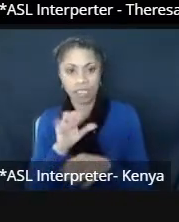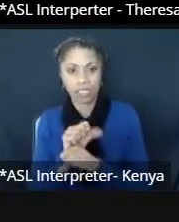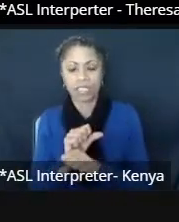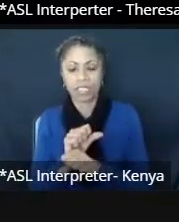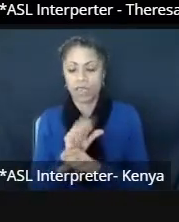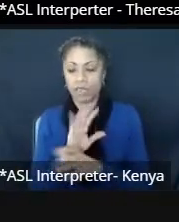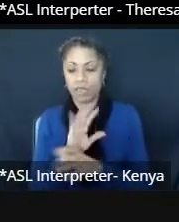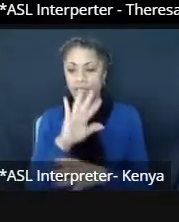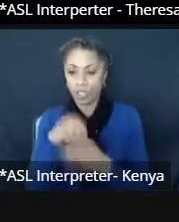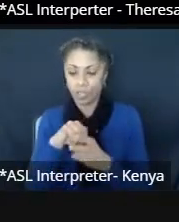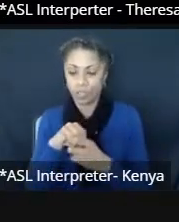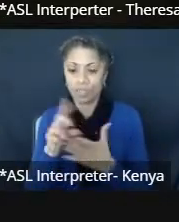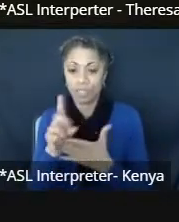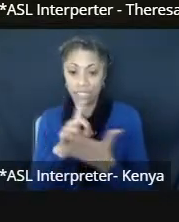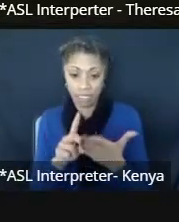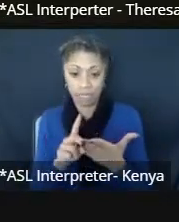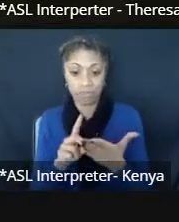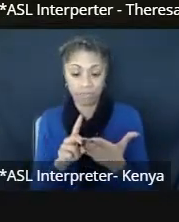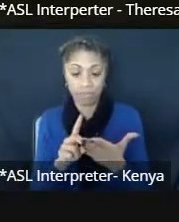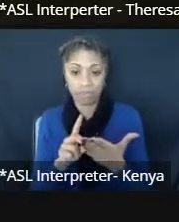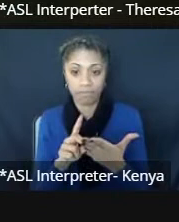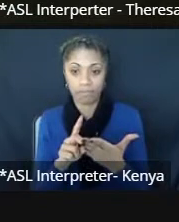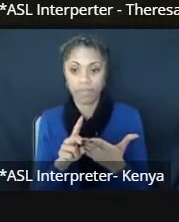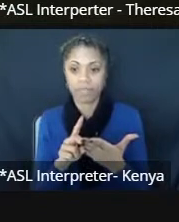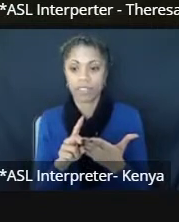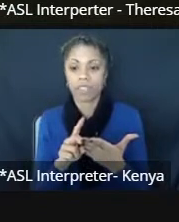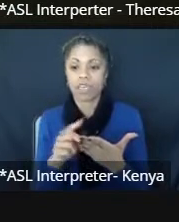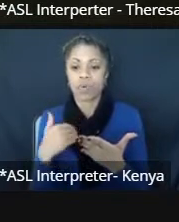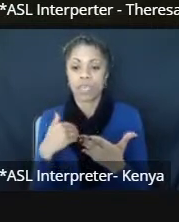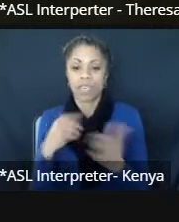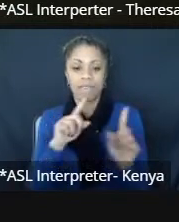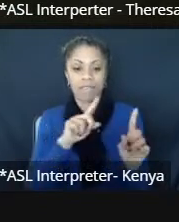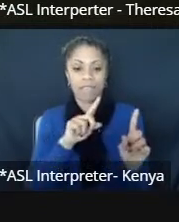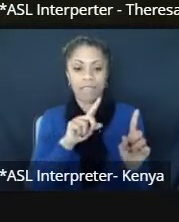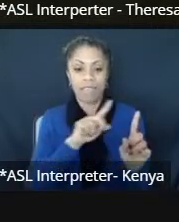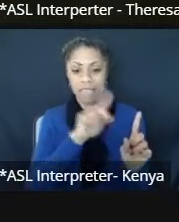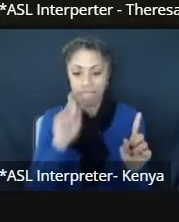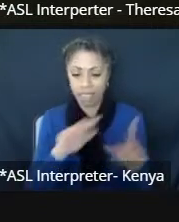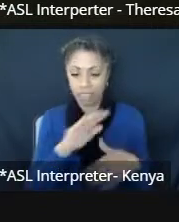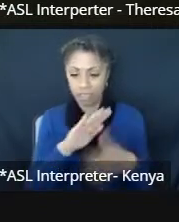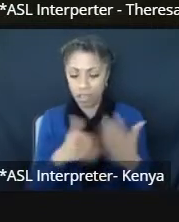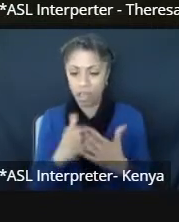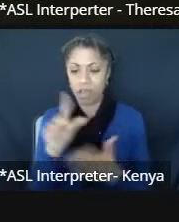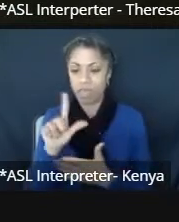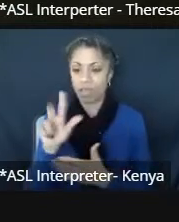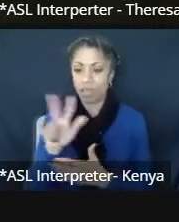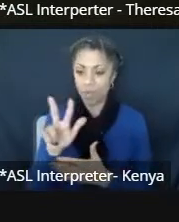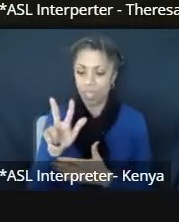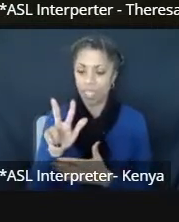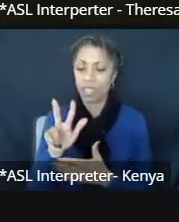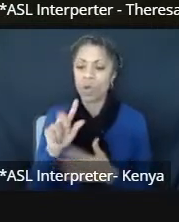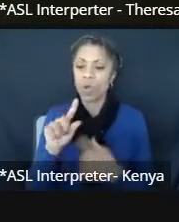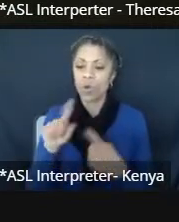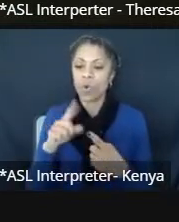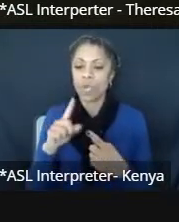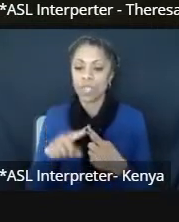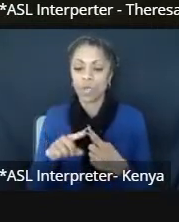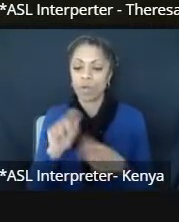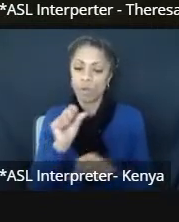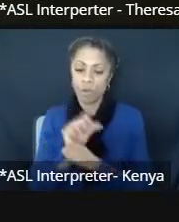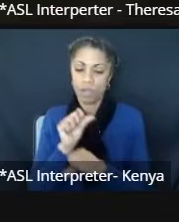design that have asked all of our L3 leads to keep in mind as they do this work. And so we wanted to orient you to that, and we'll